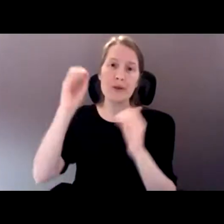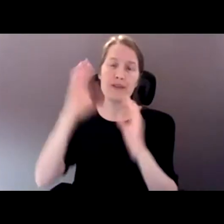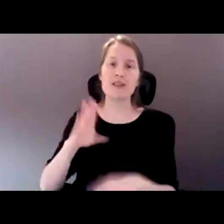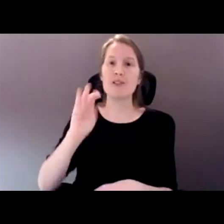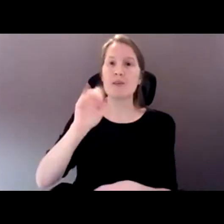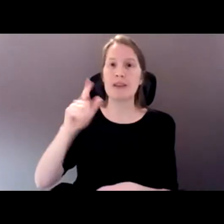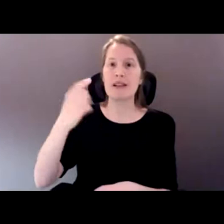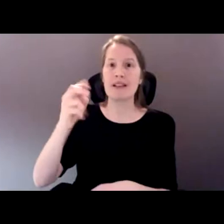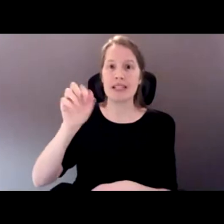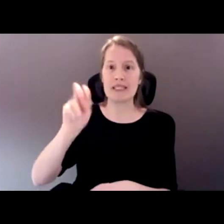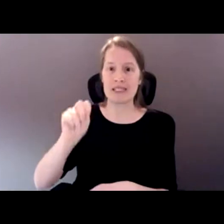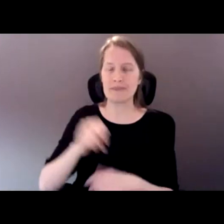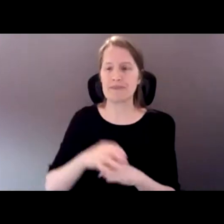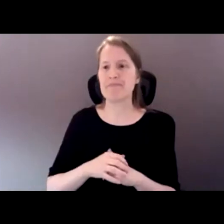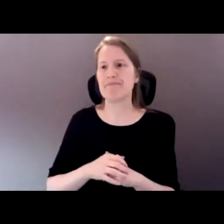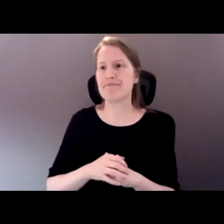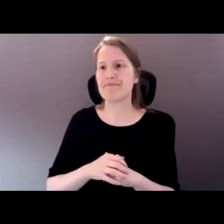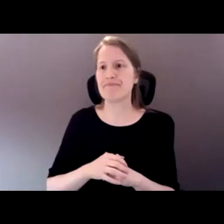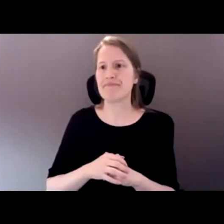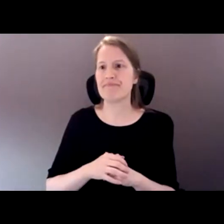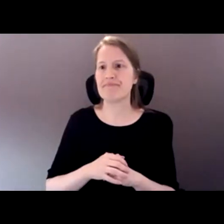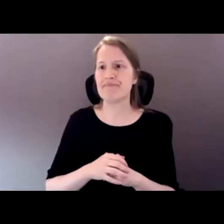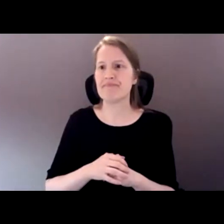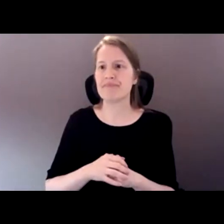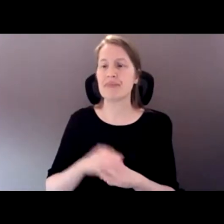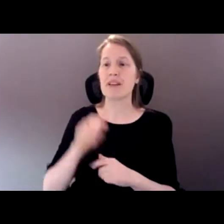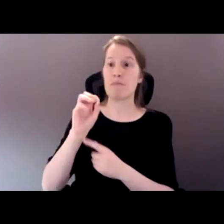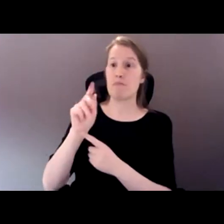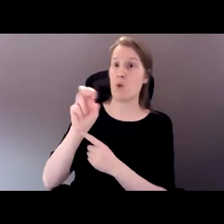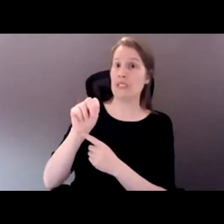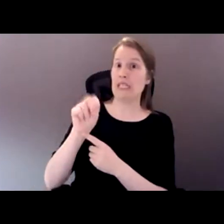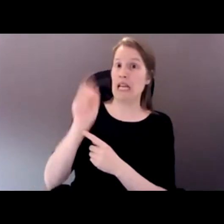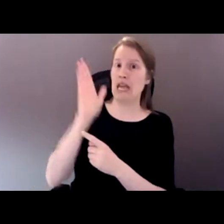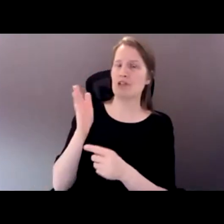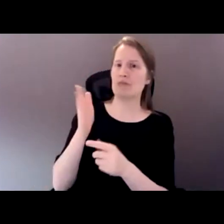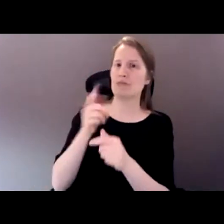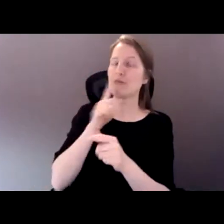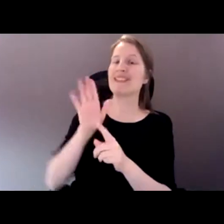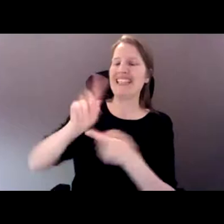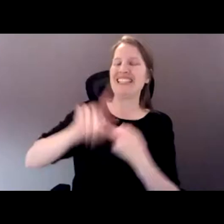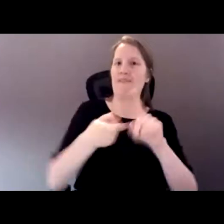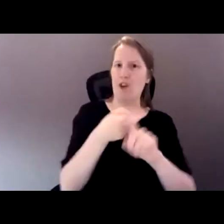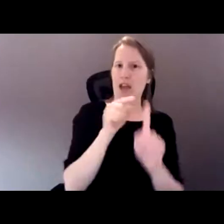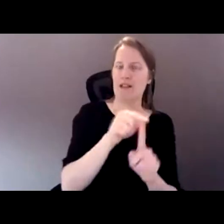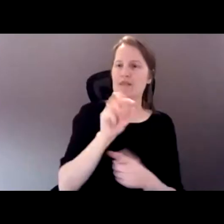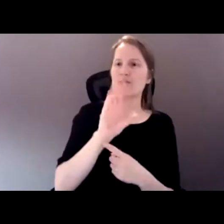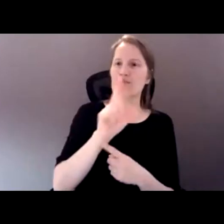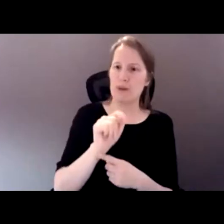Giessen. In this case, the Morton Lecture was named to honor Bill Giessen's friend, Robert